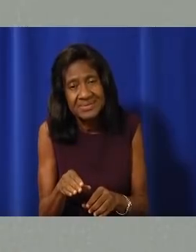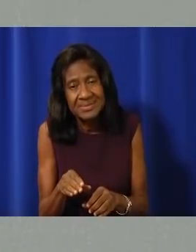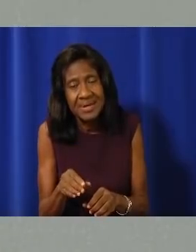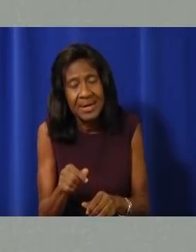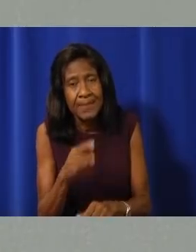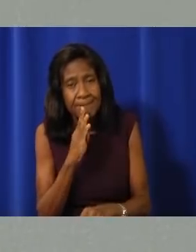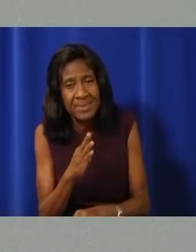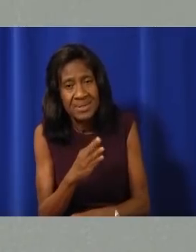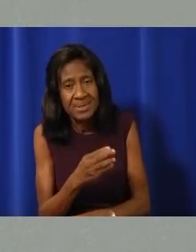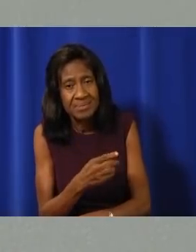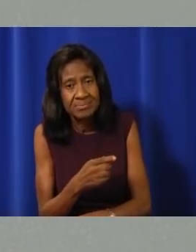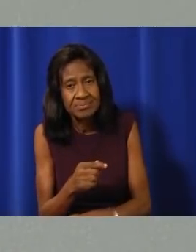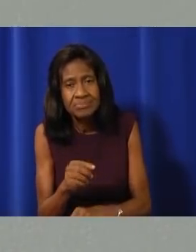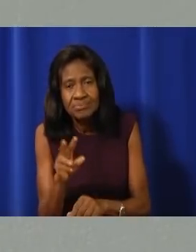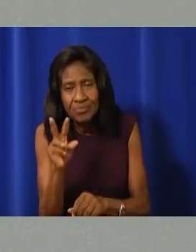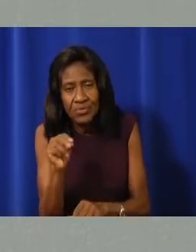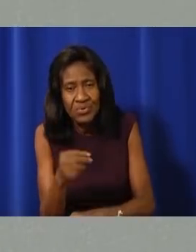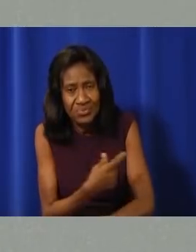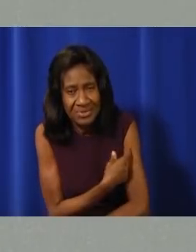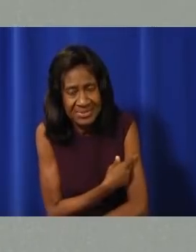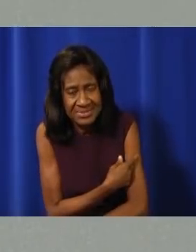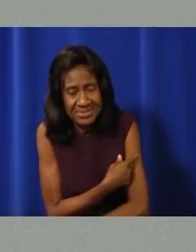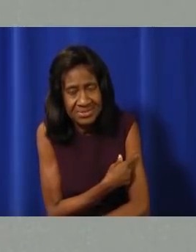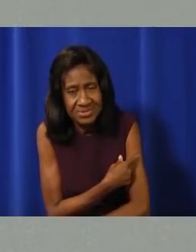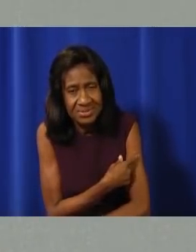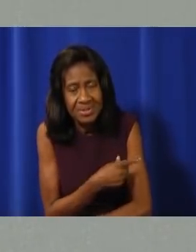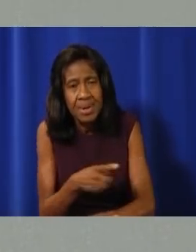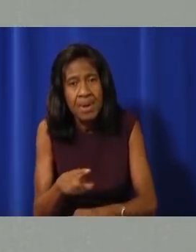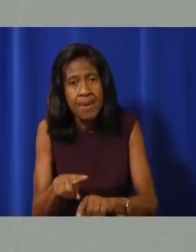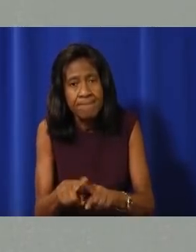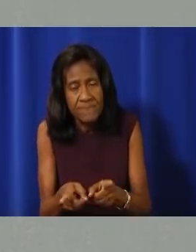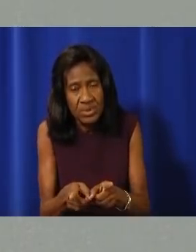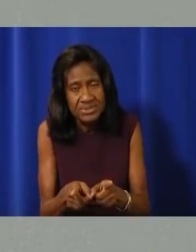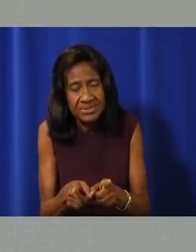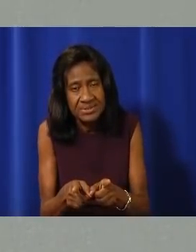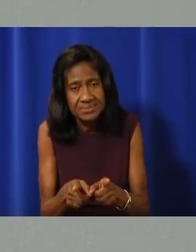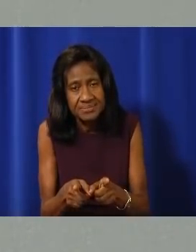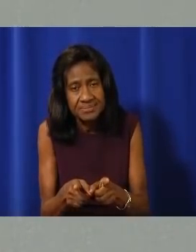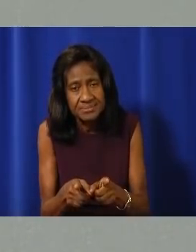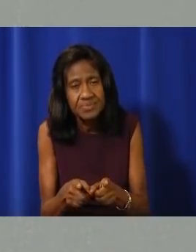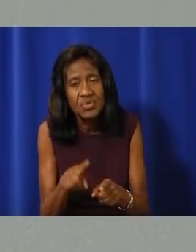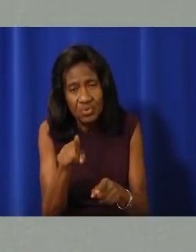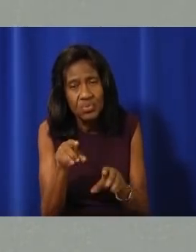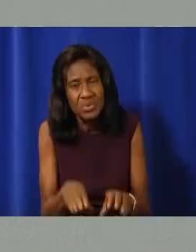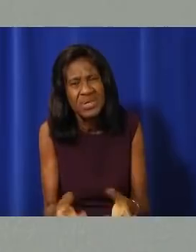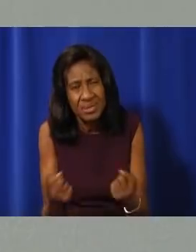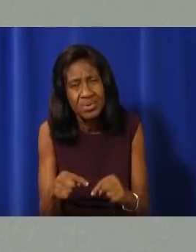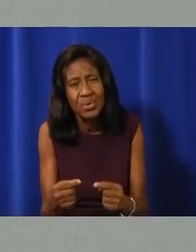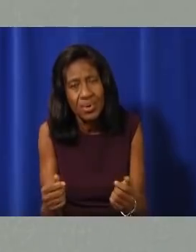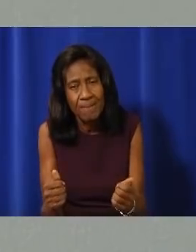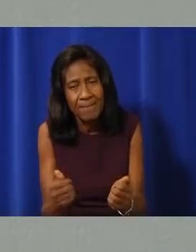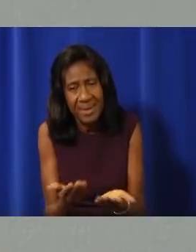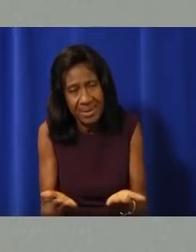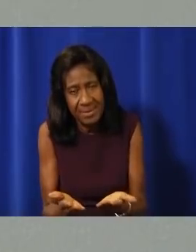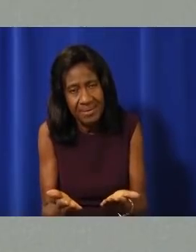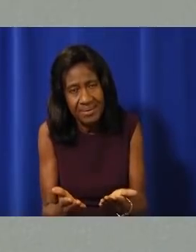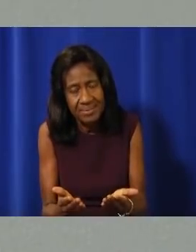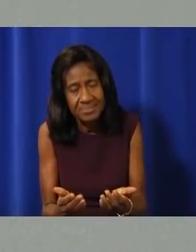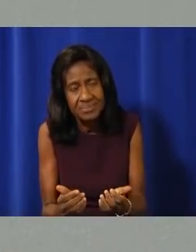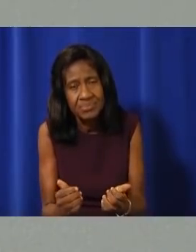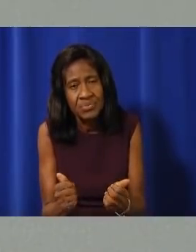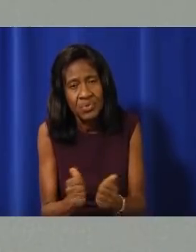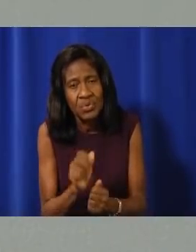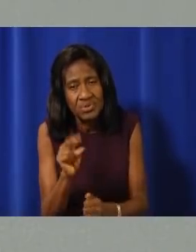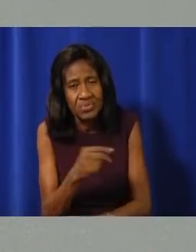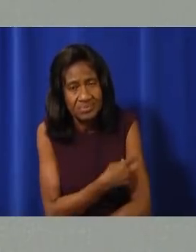we will slightly change the approach that has been taken in the past so that people who are